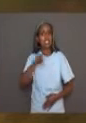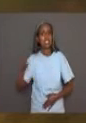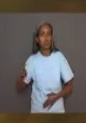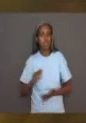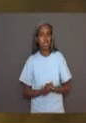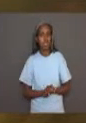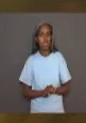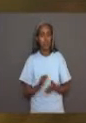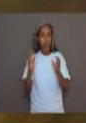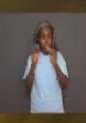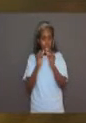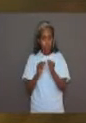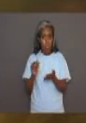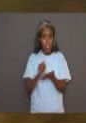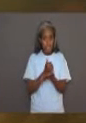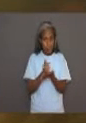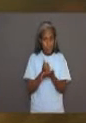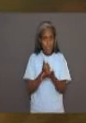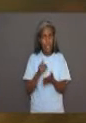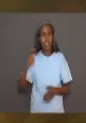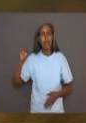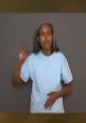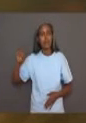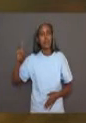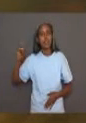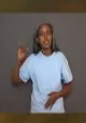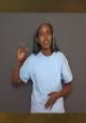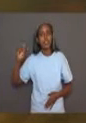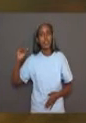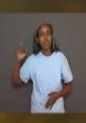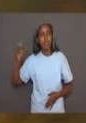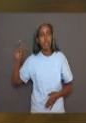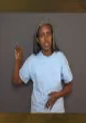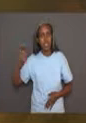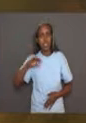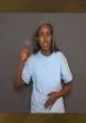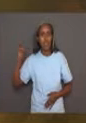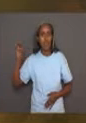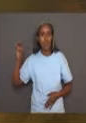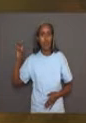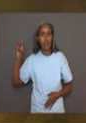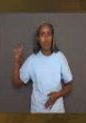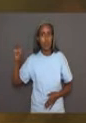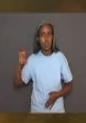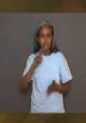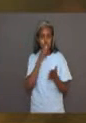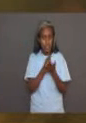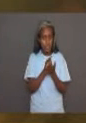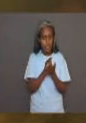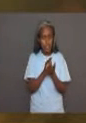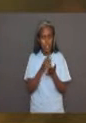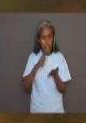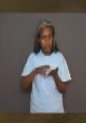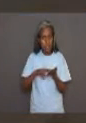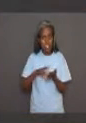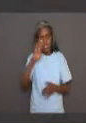To calculate the mean, median, and mode of the data, we first create this